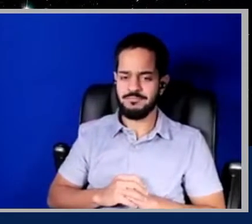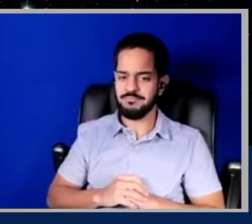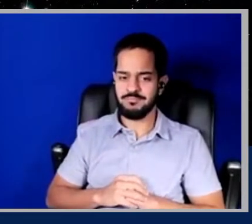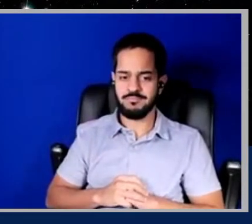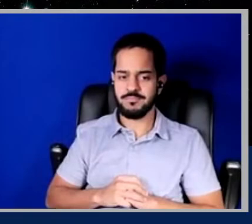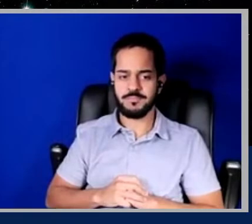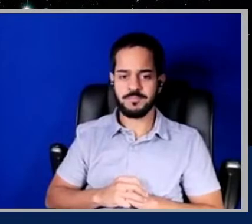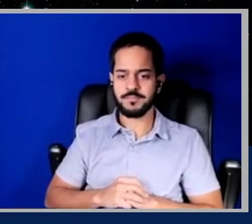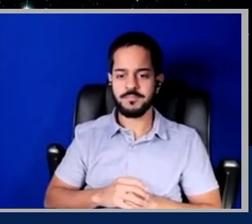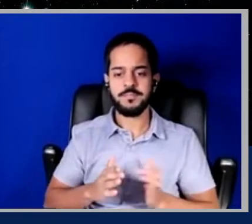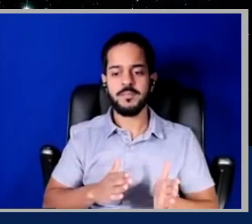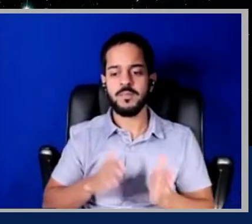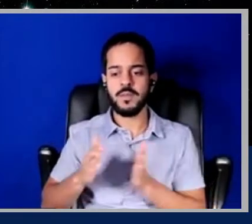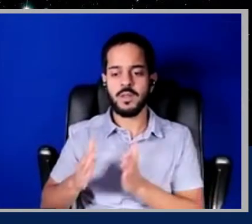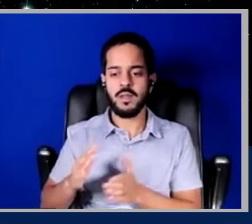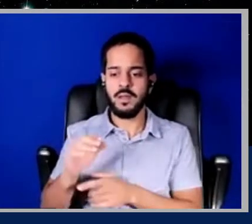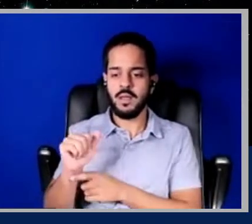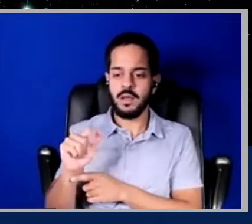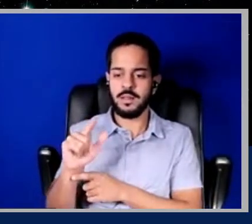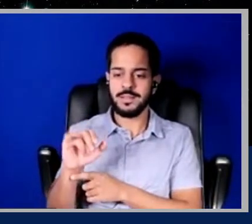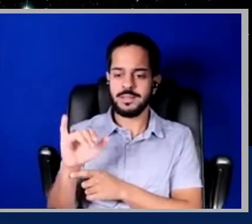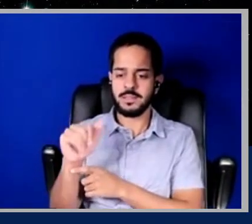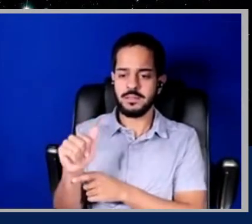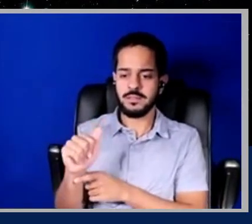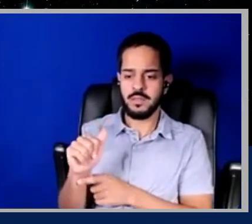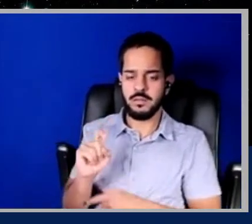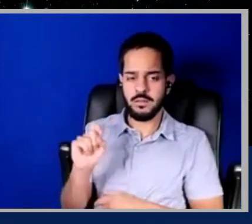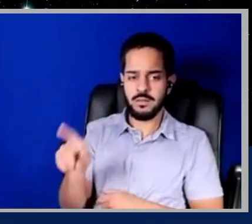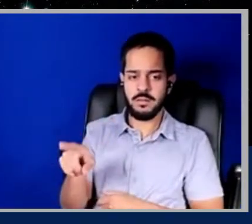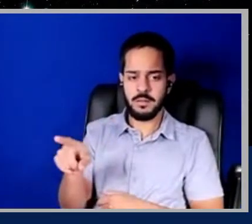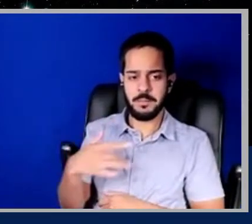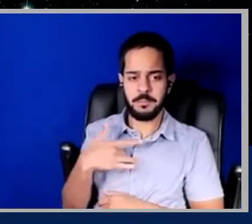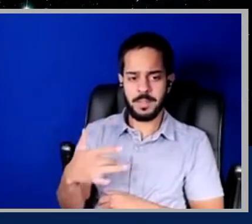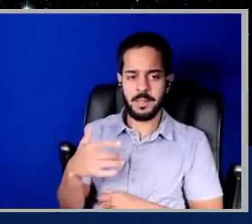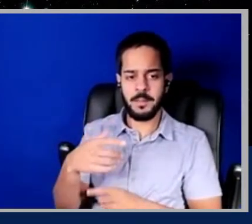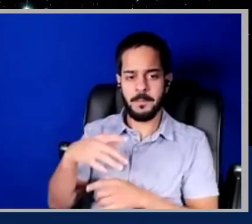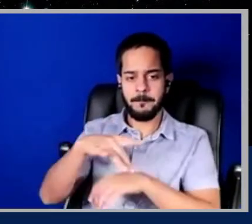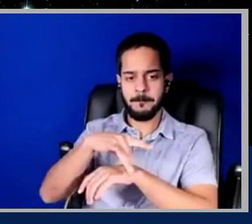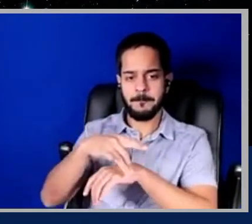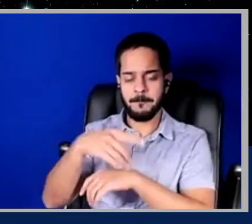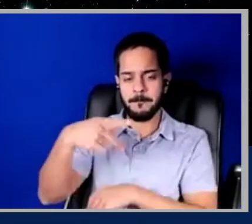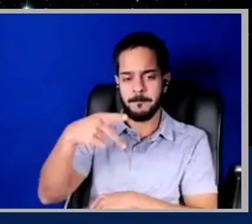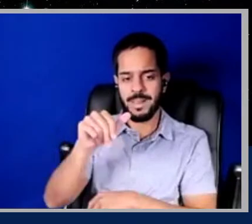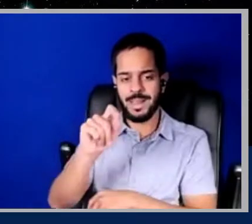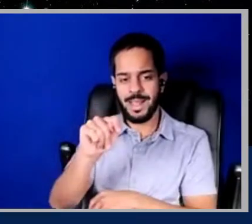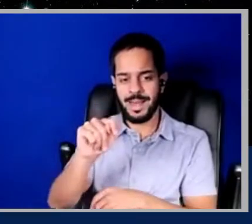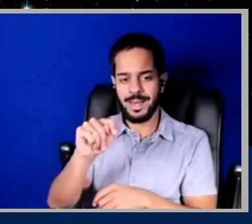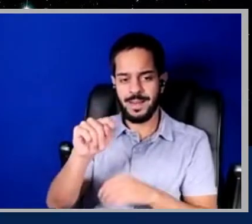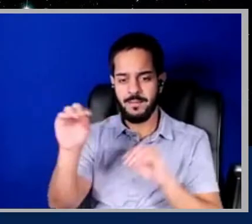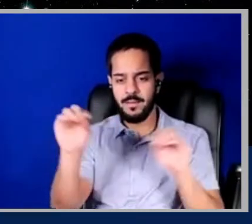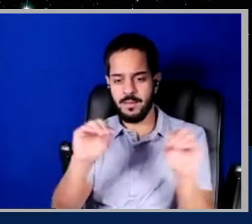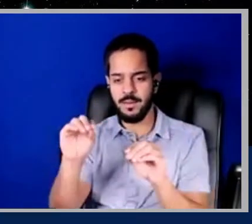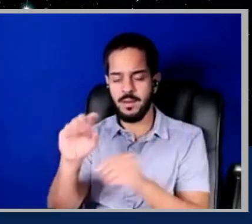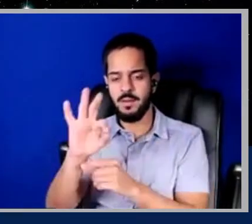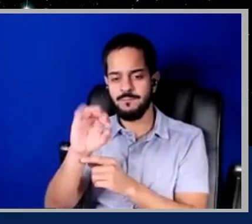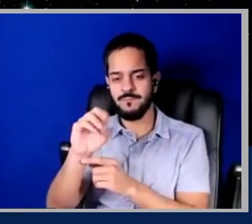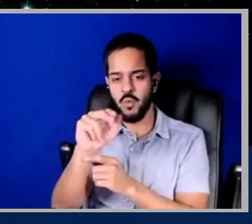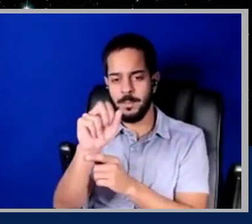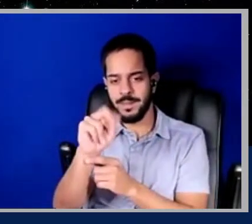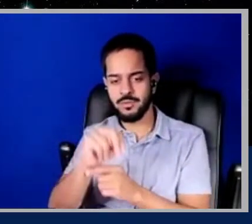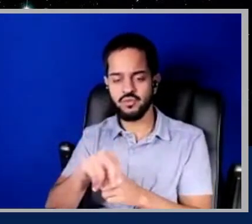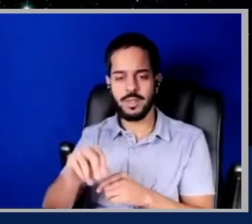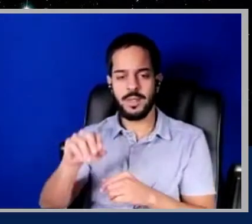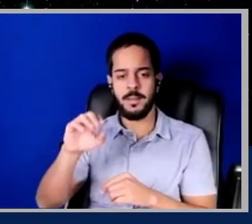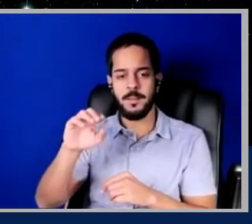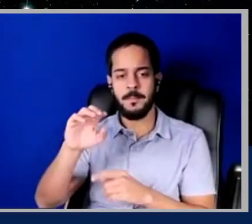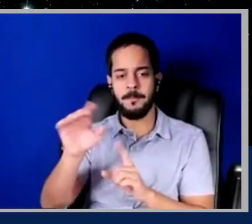But Alicia, you do like planet formation and magnetic fields and stars and stuff. I feel